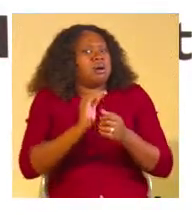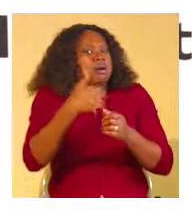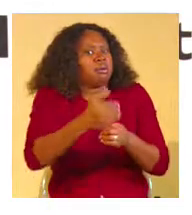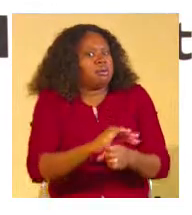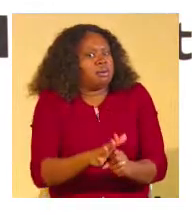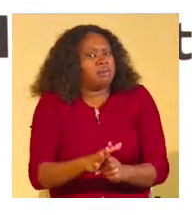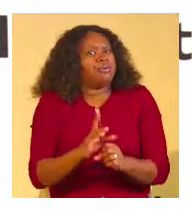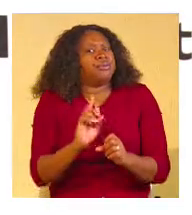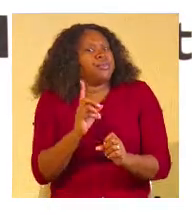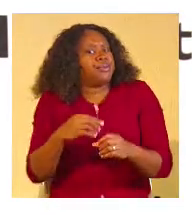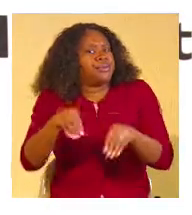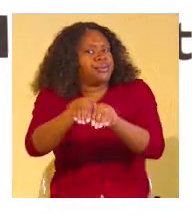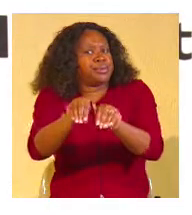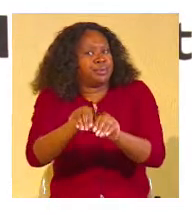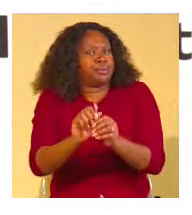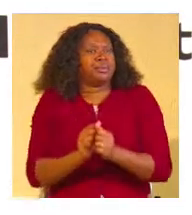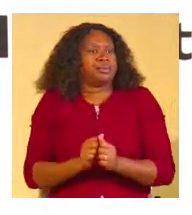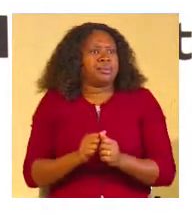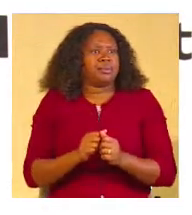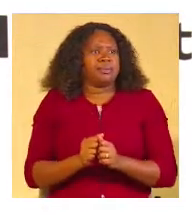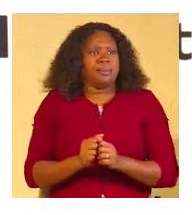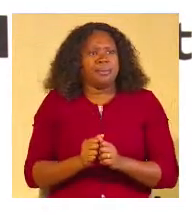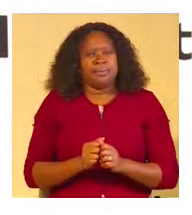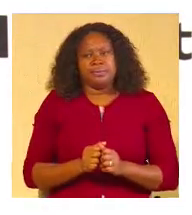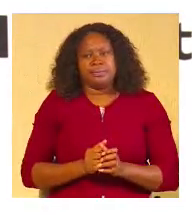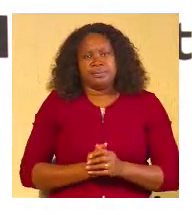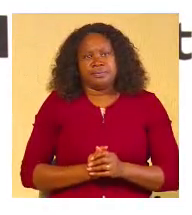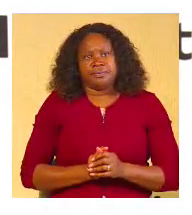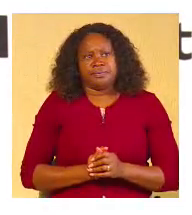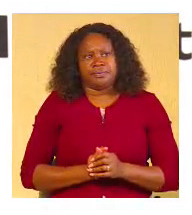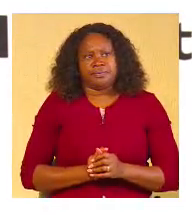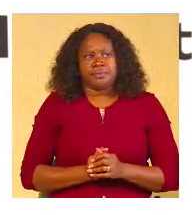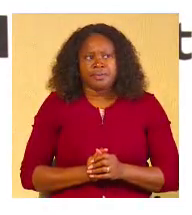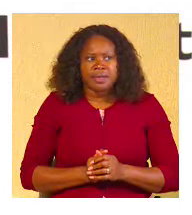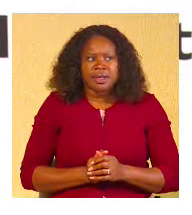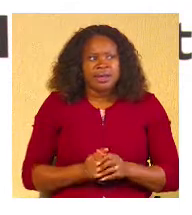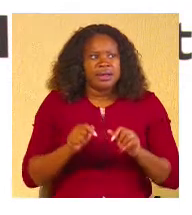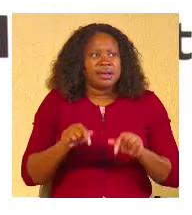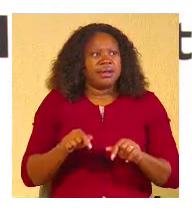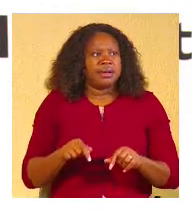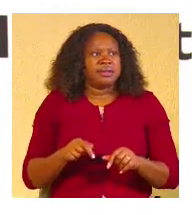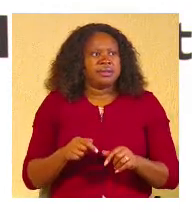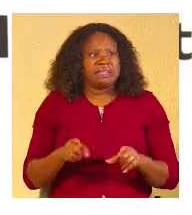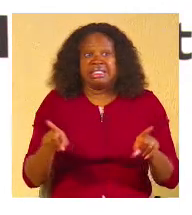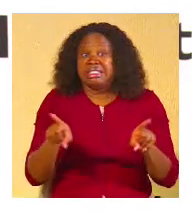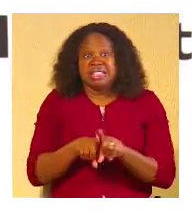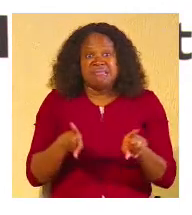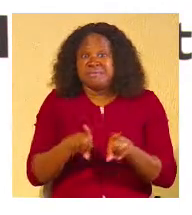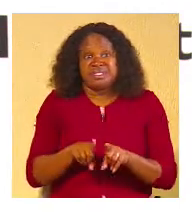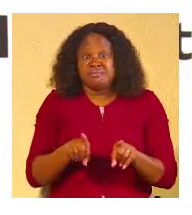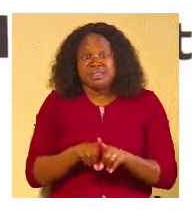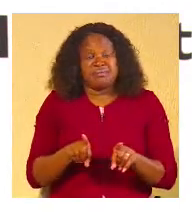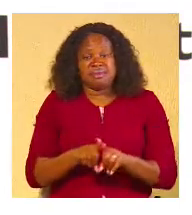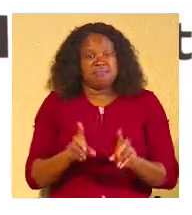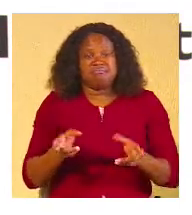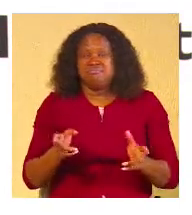post-COVID-19, how do we best provide our offerings. We have heard here that it's not going to be the same, so in